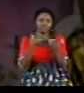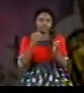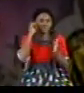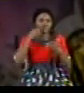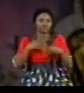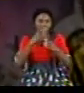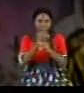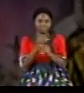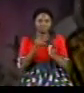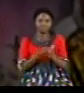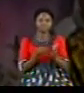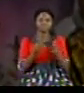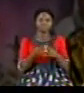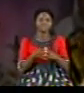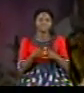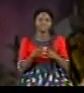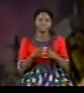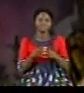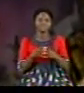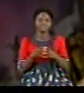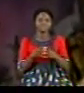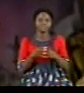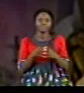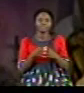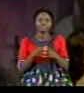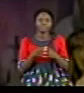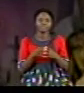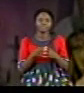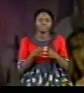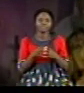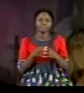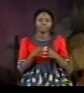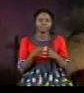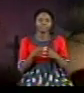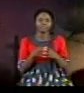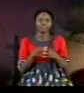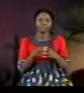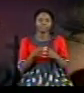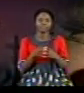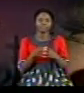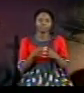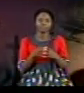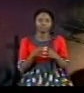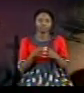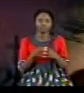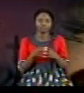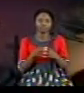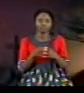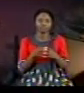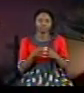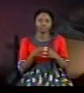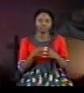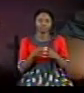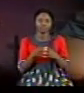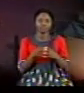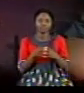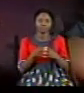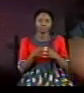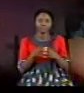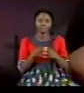You read this. You read this. And then wait. You repeat it. You read